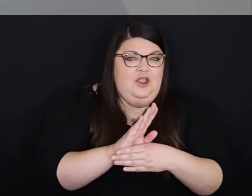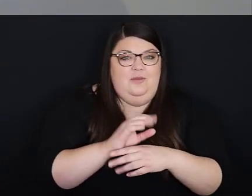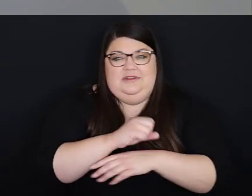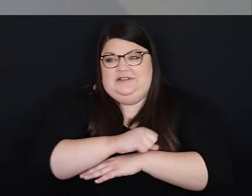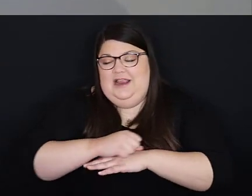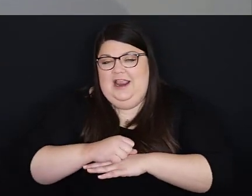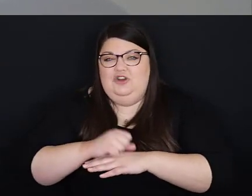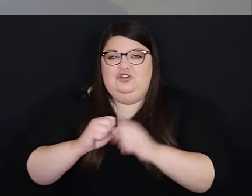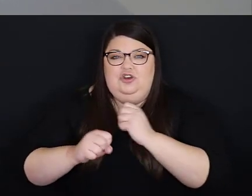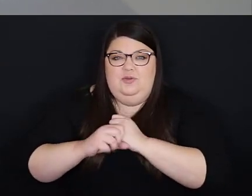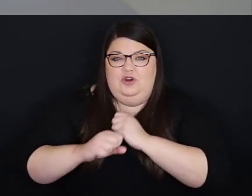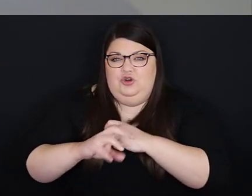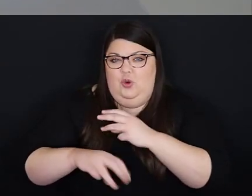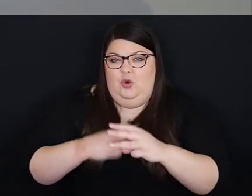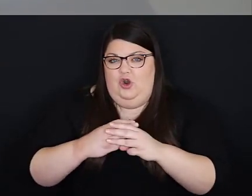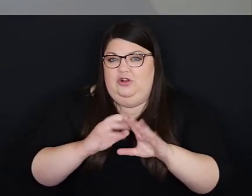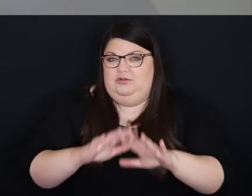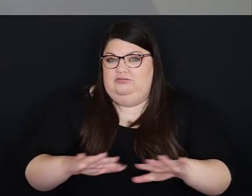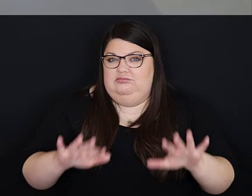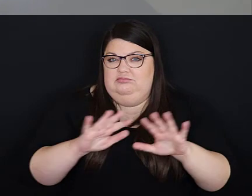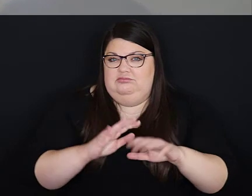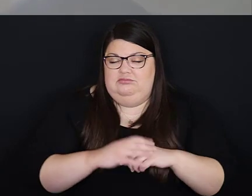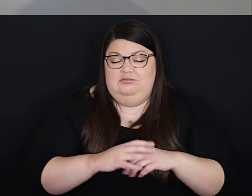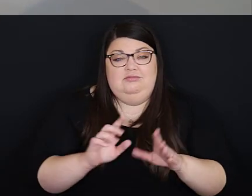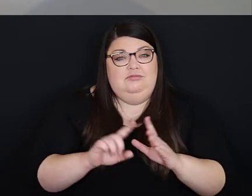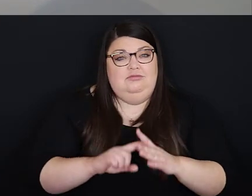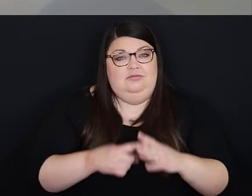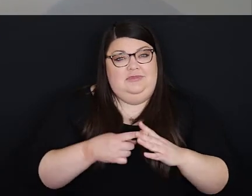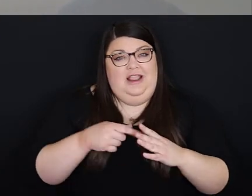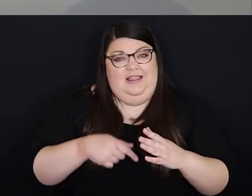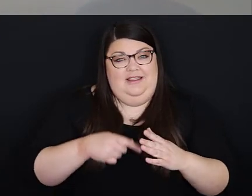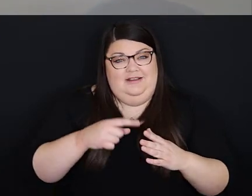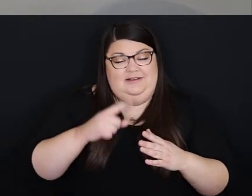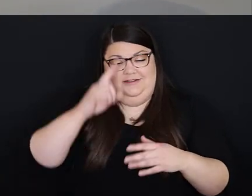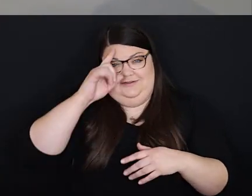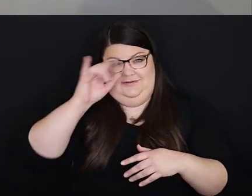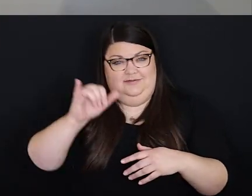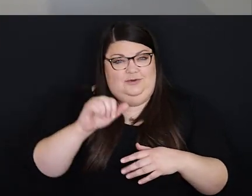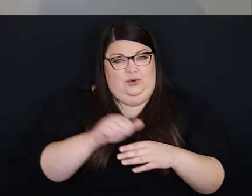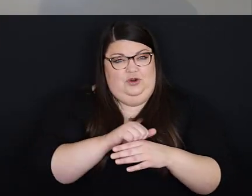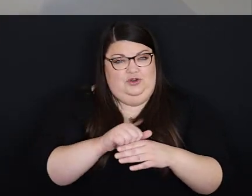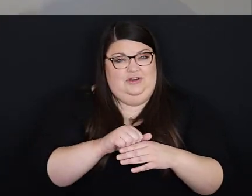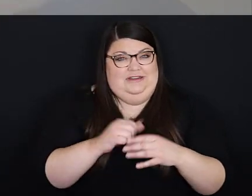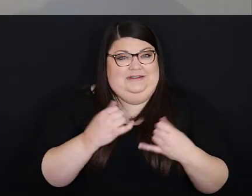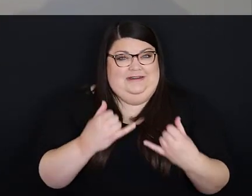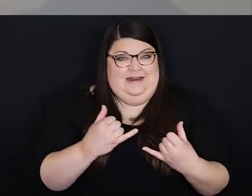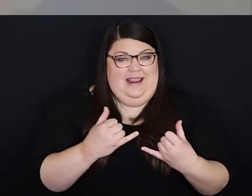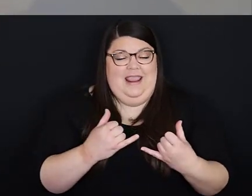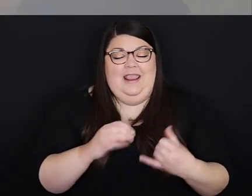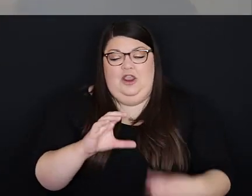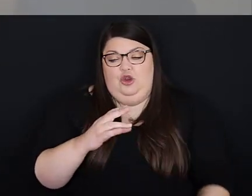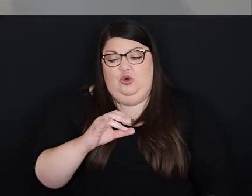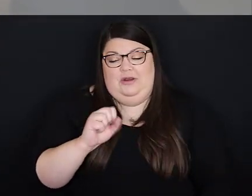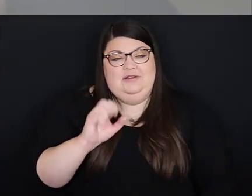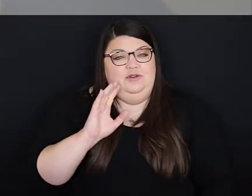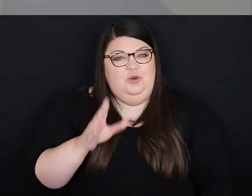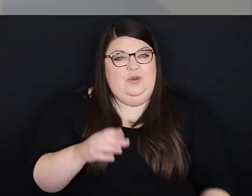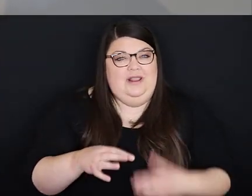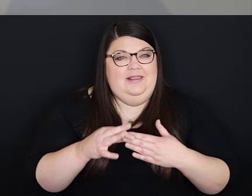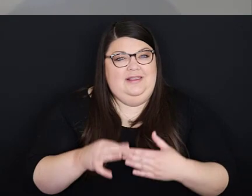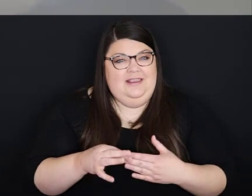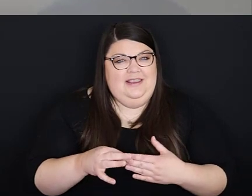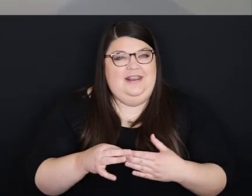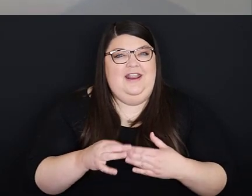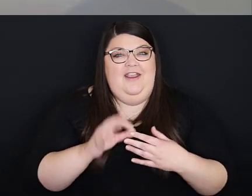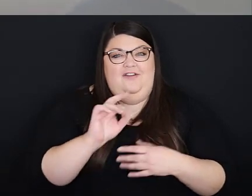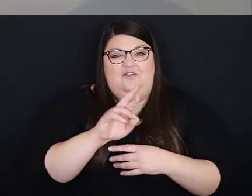off the Infinite Rehearsal project today, Chris Emile will lead a free movement workshop. I think I heard the word